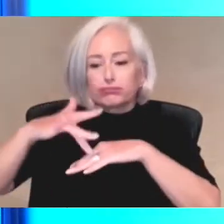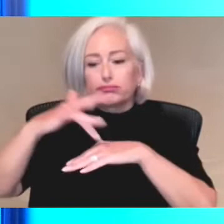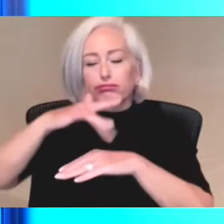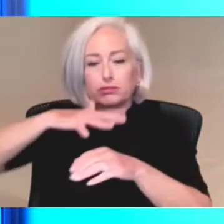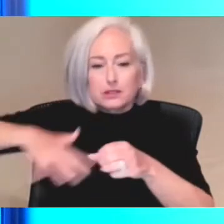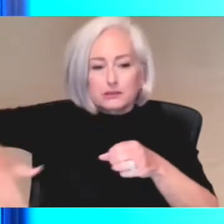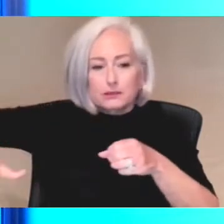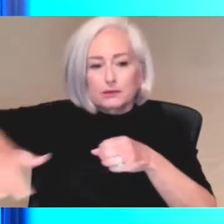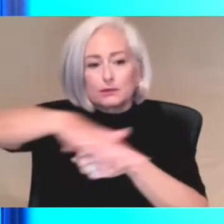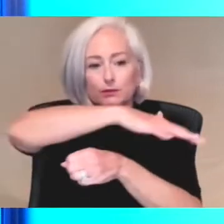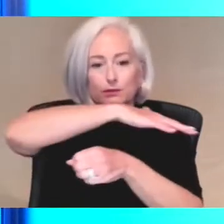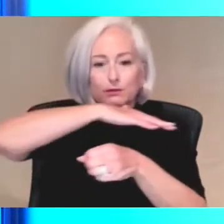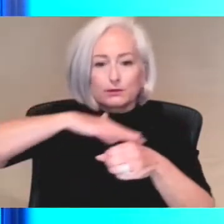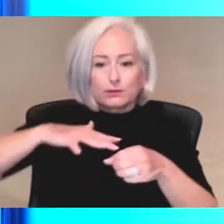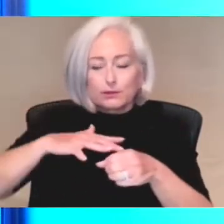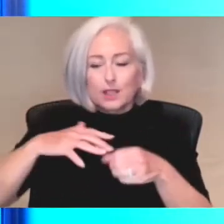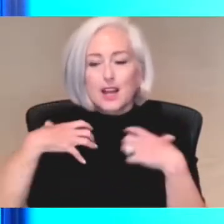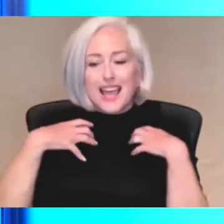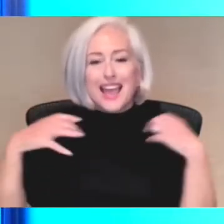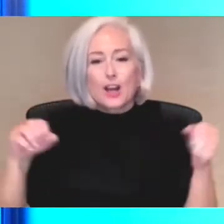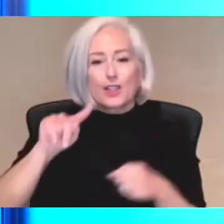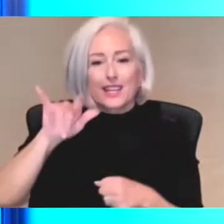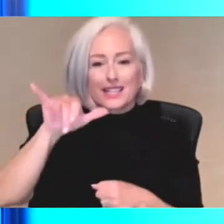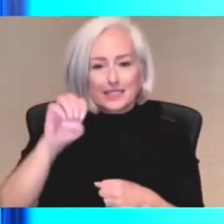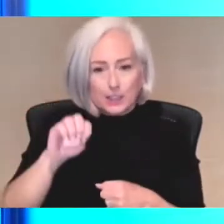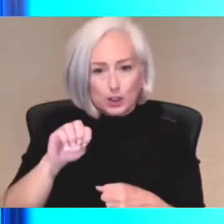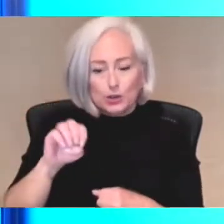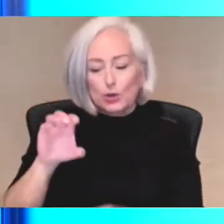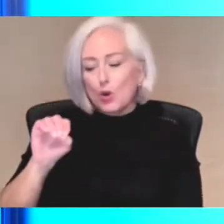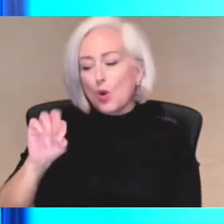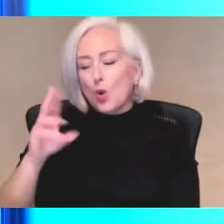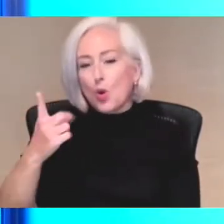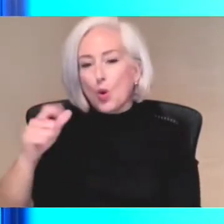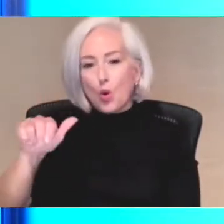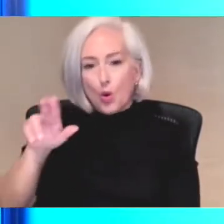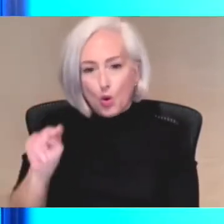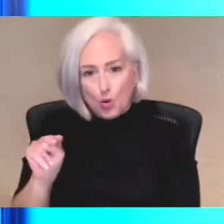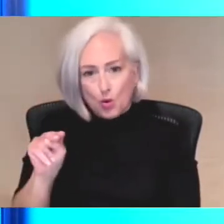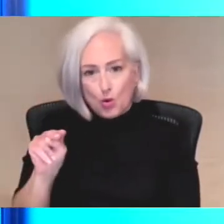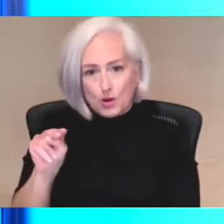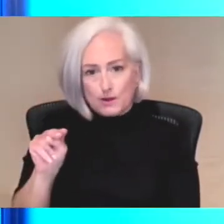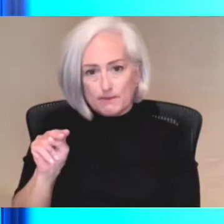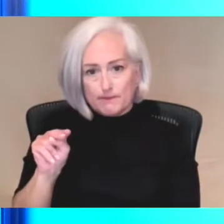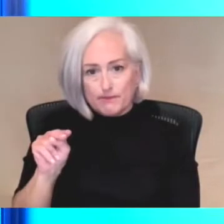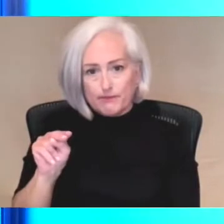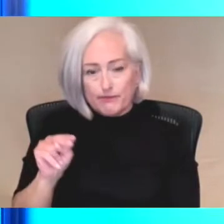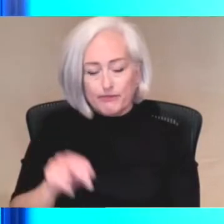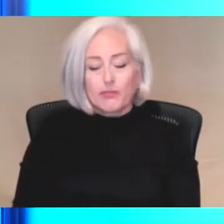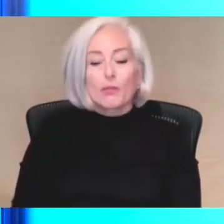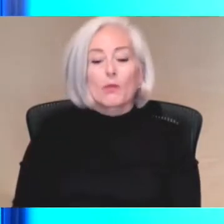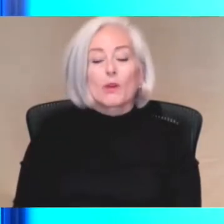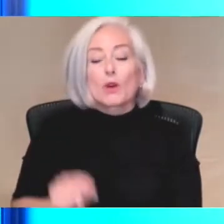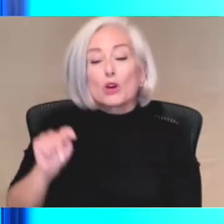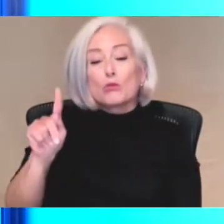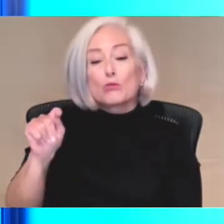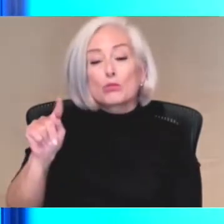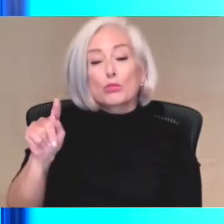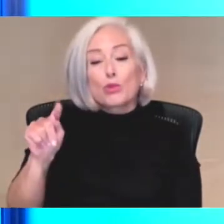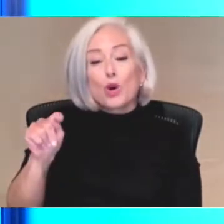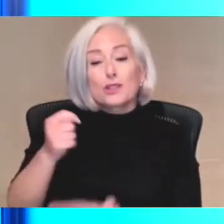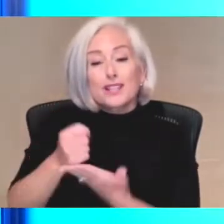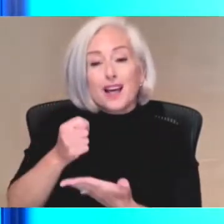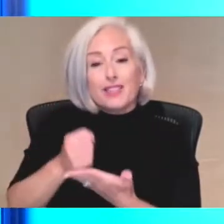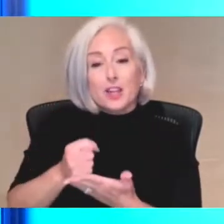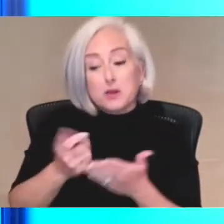healthy tissue, it's an area where proton therapy may be able to effectively treat